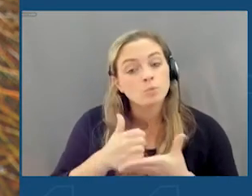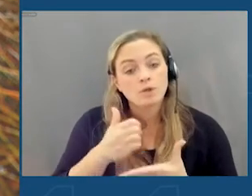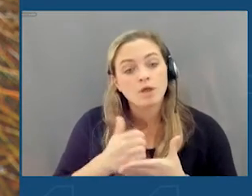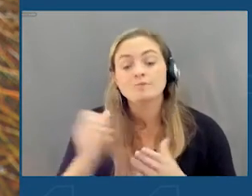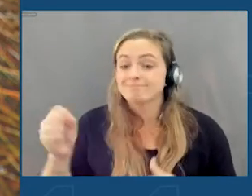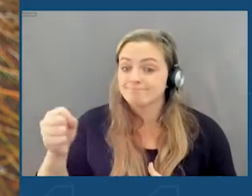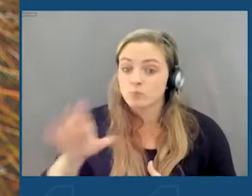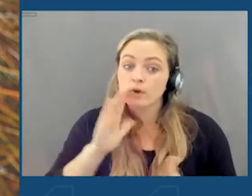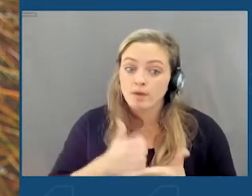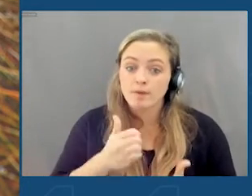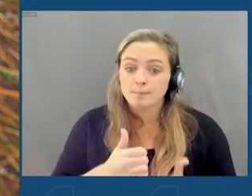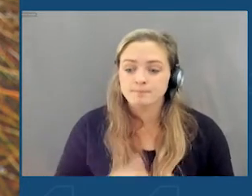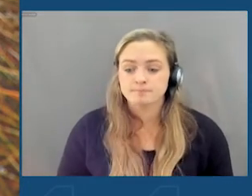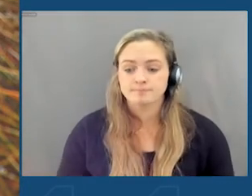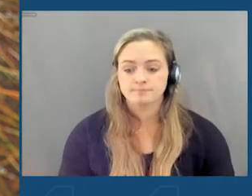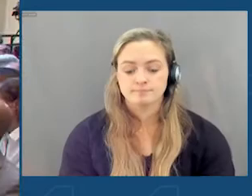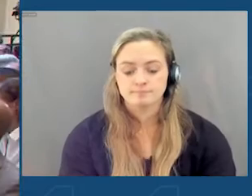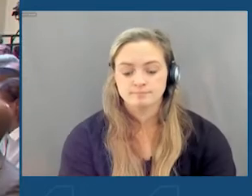yes.